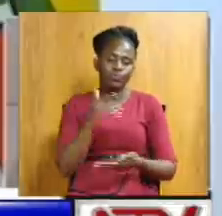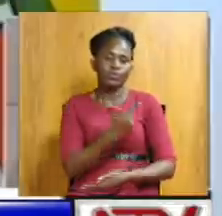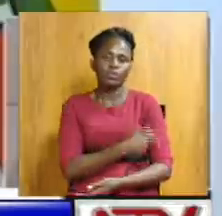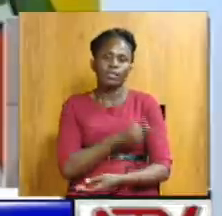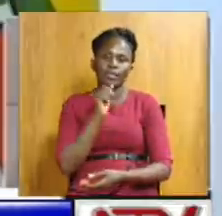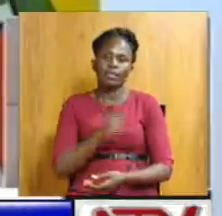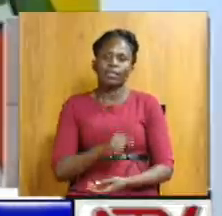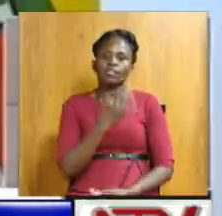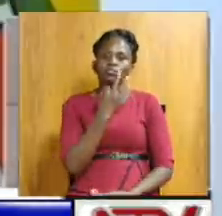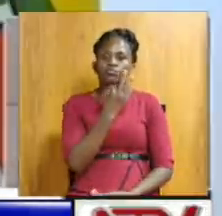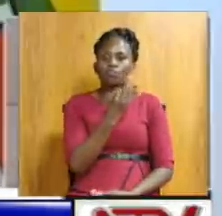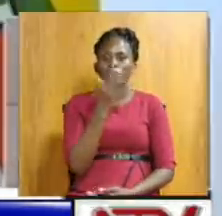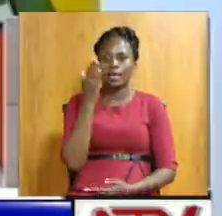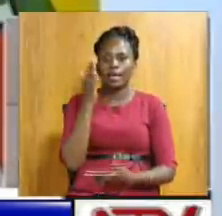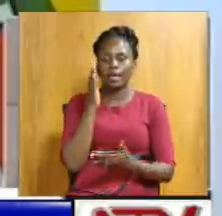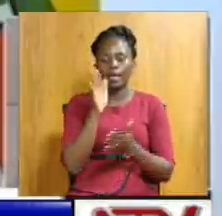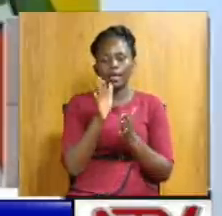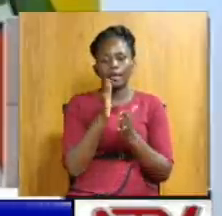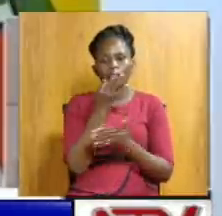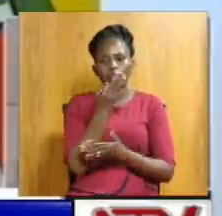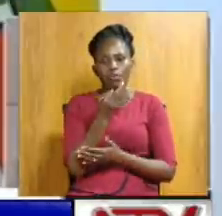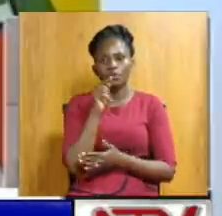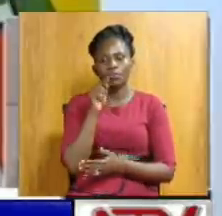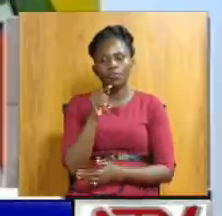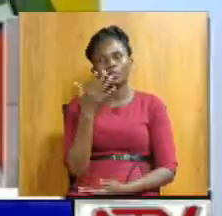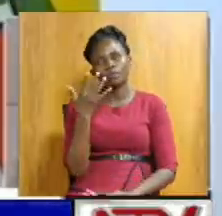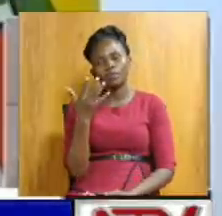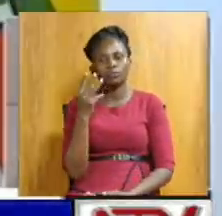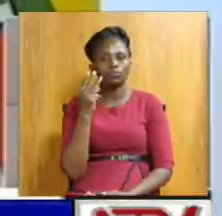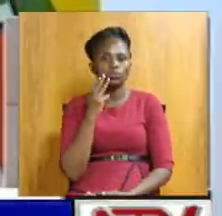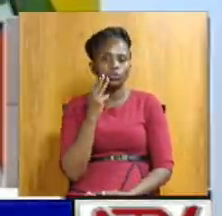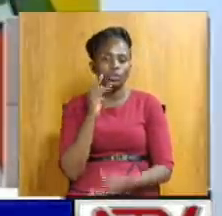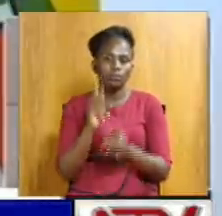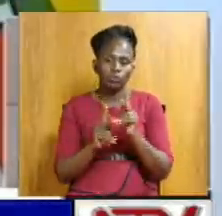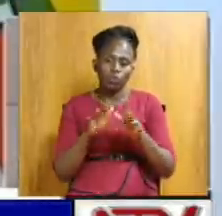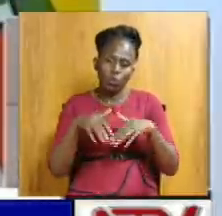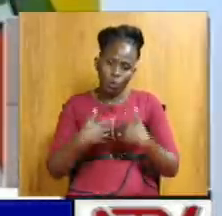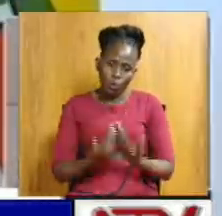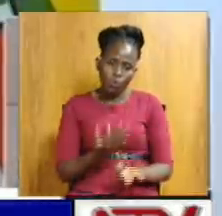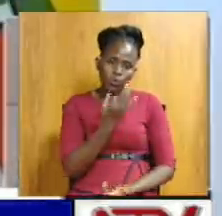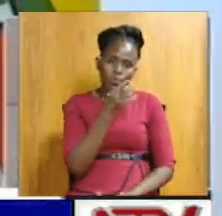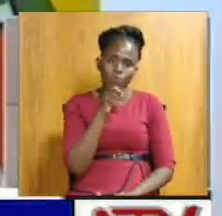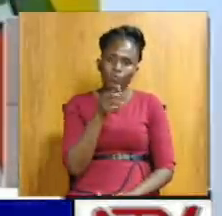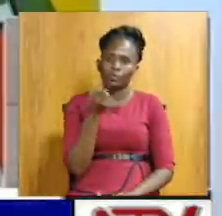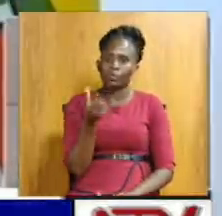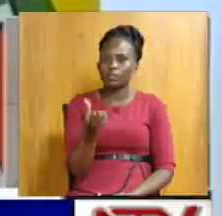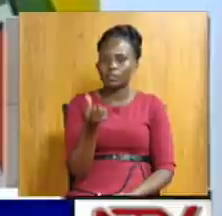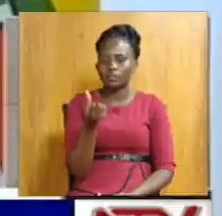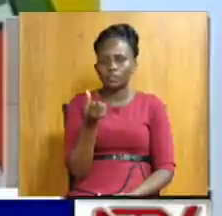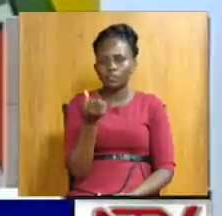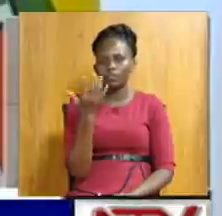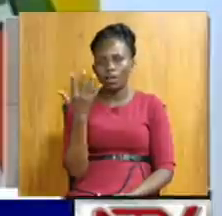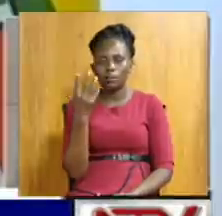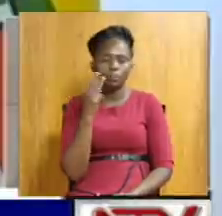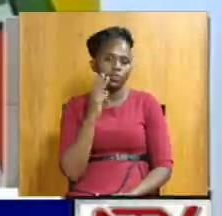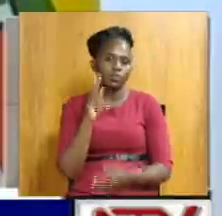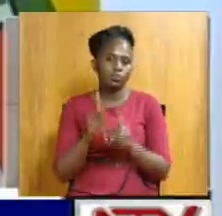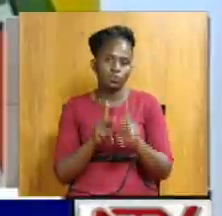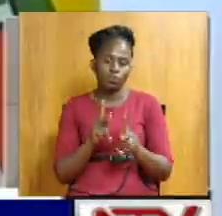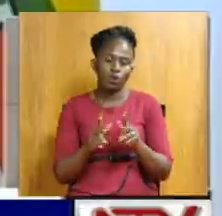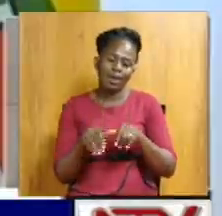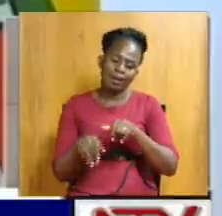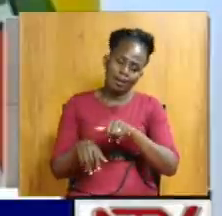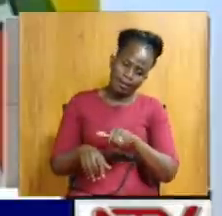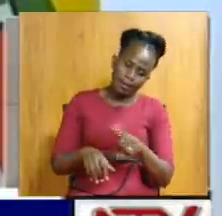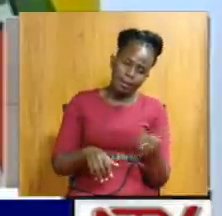million people, able to vaccinate 3.65 million people, and another